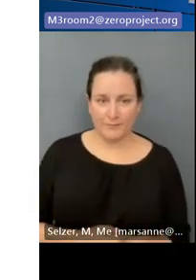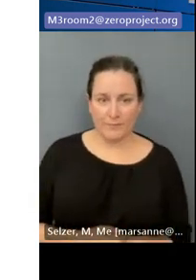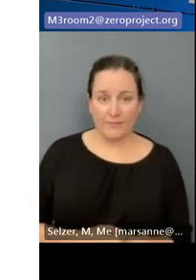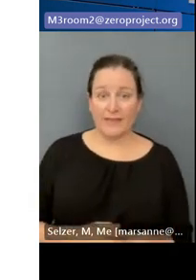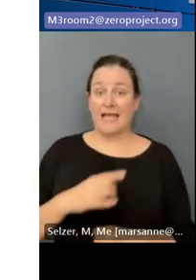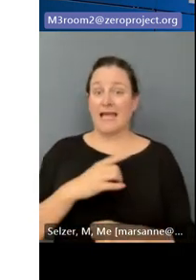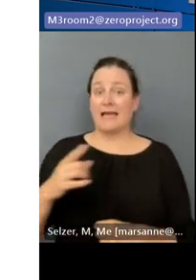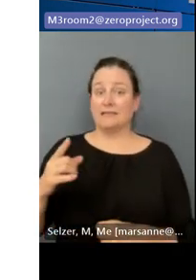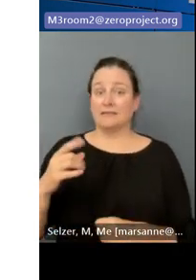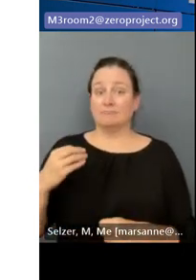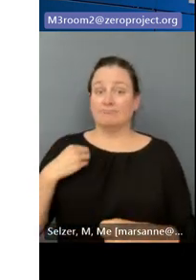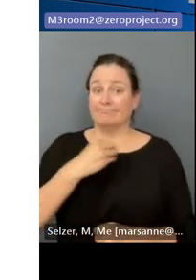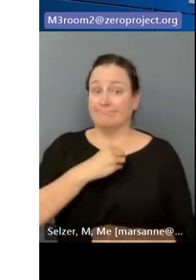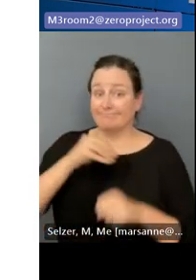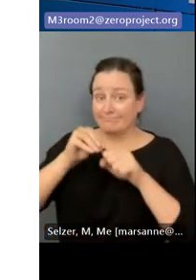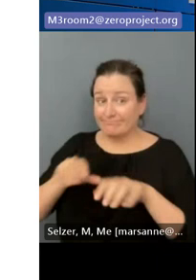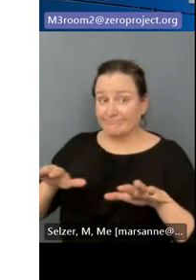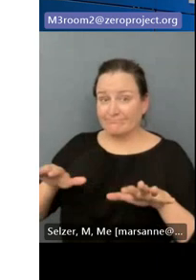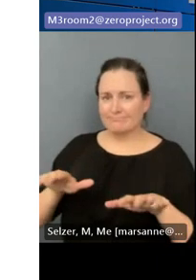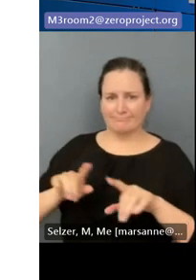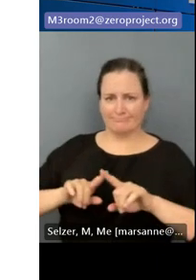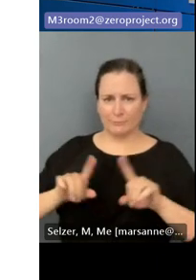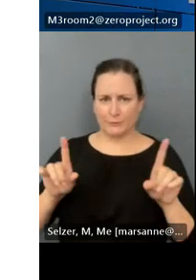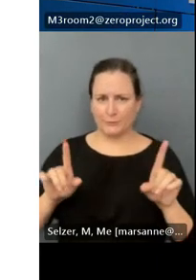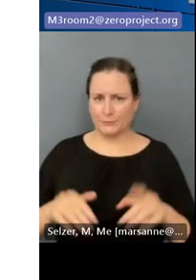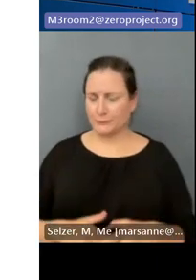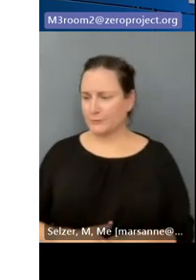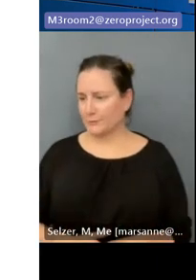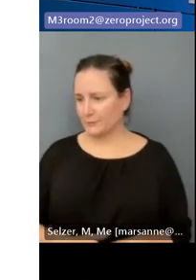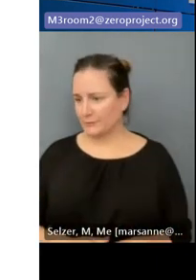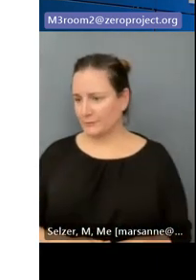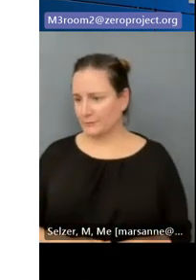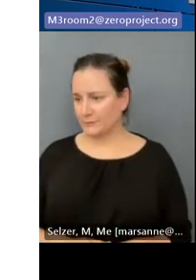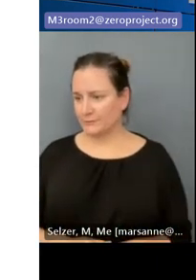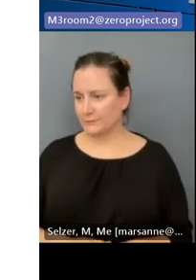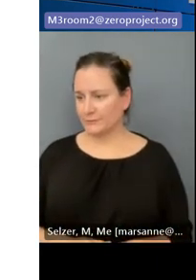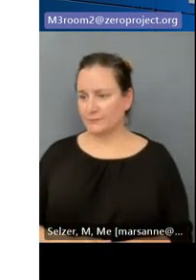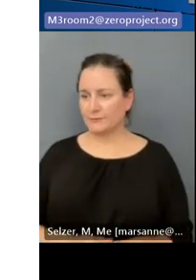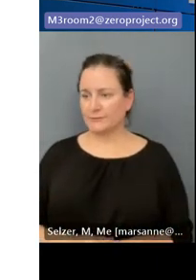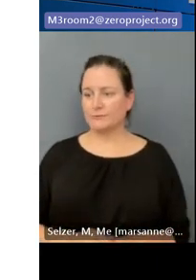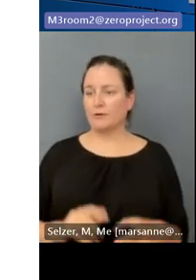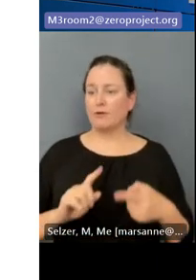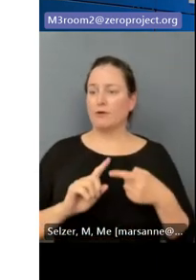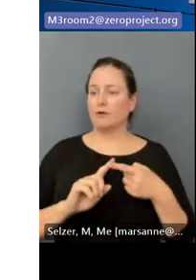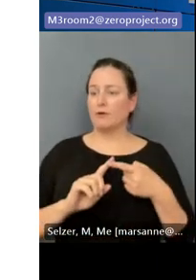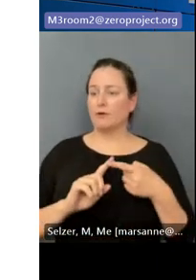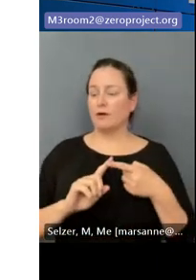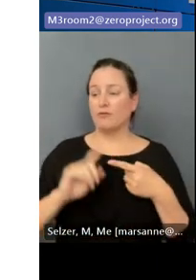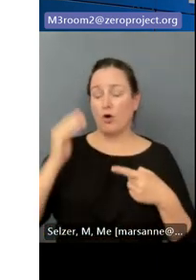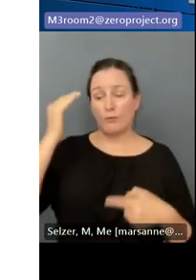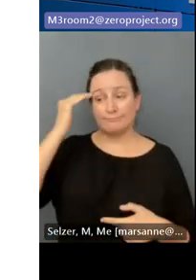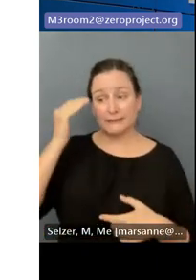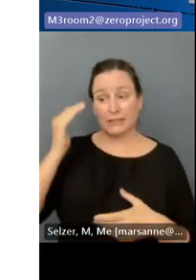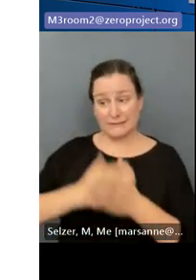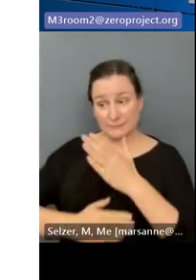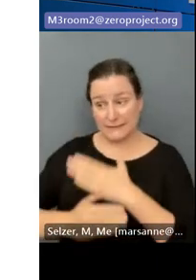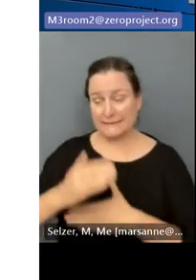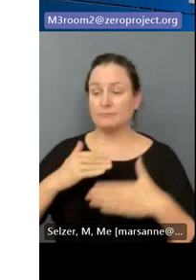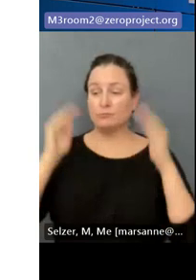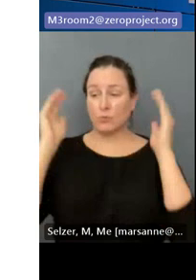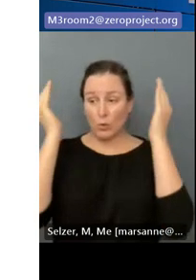an addiction to supporting their social inclusion and defense of their rights, the specific services, the